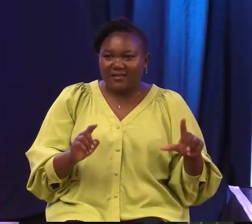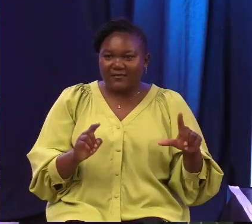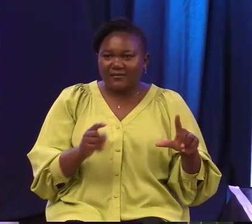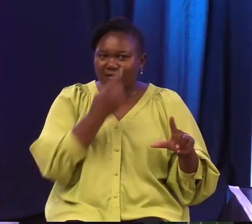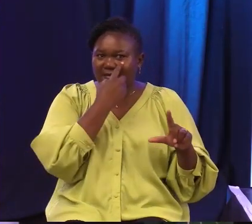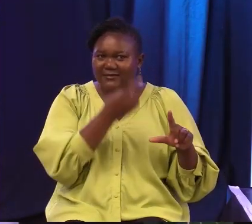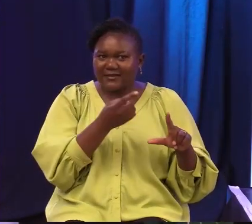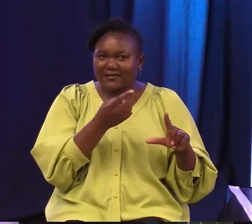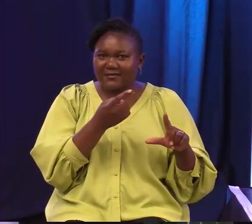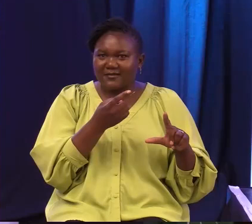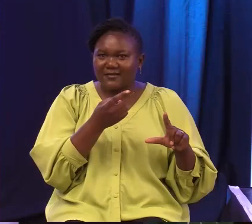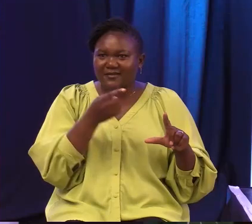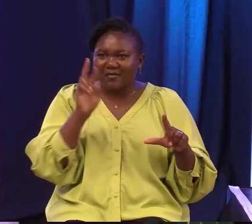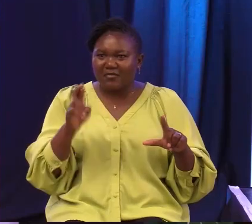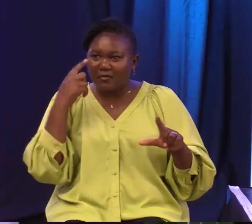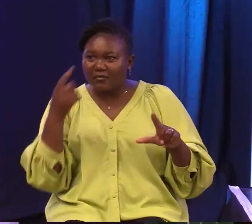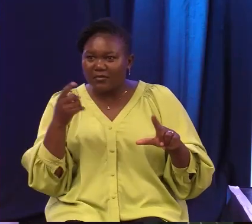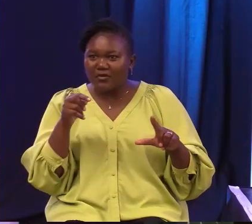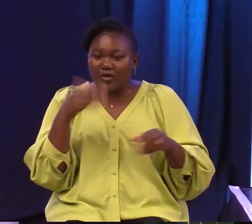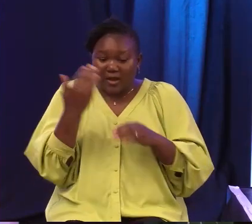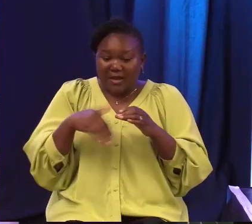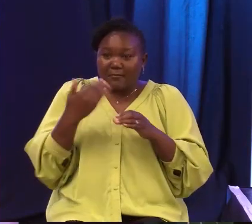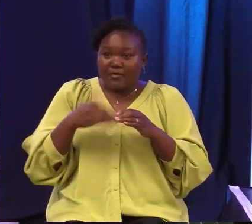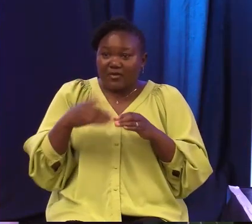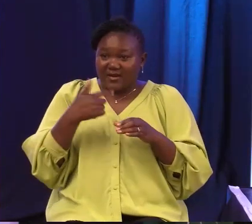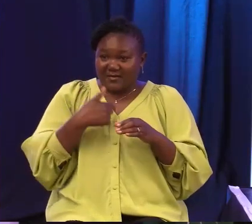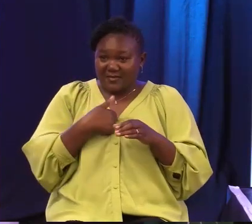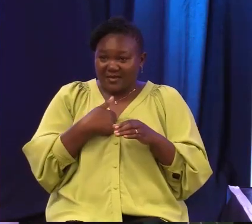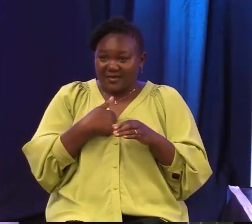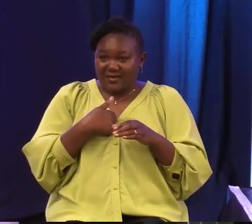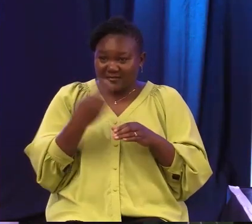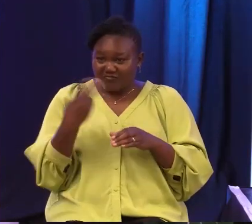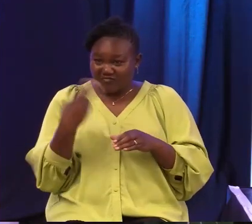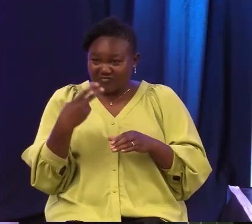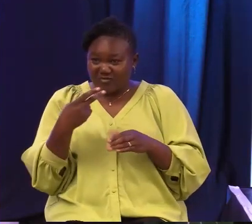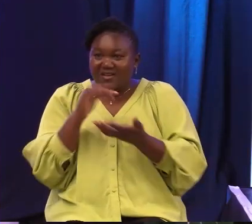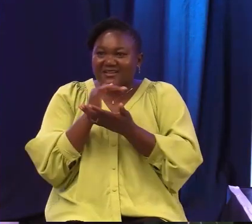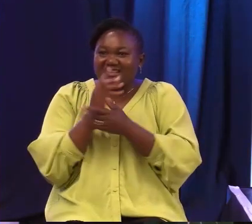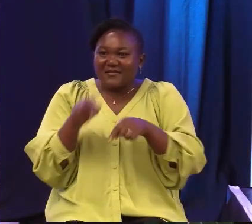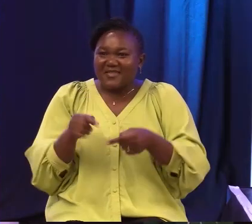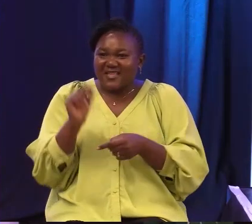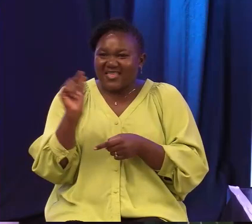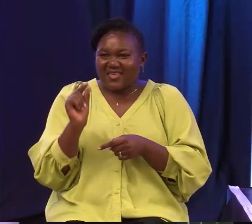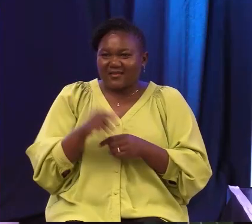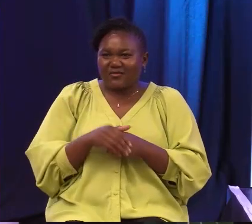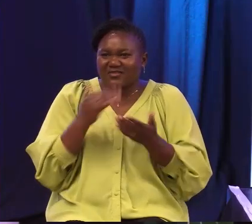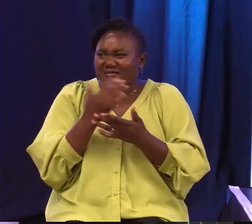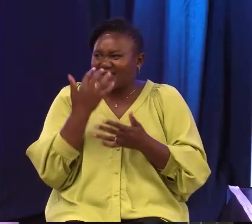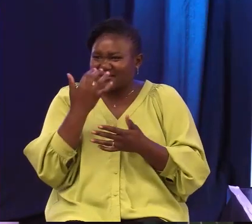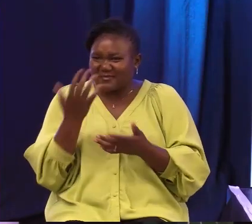right eye? Between you and me, something smell. Something smells.